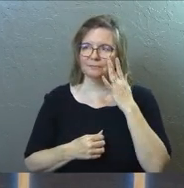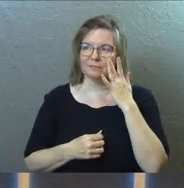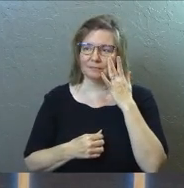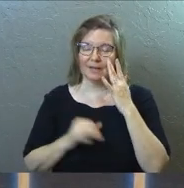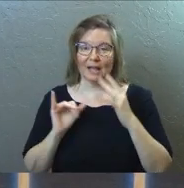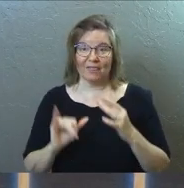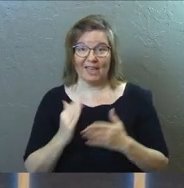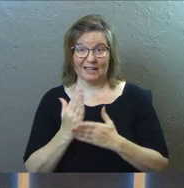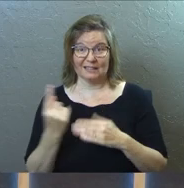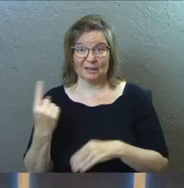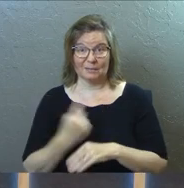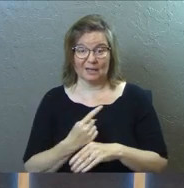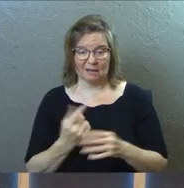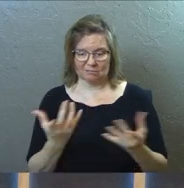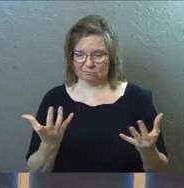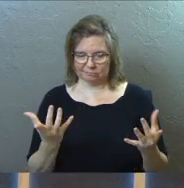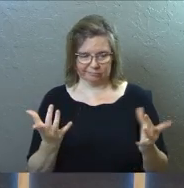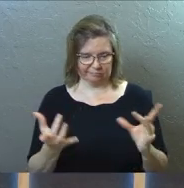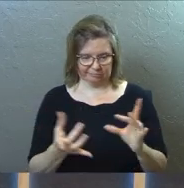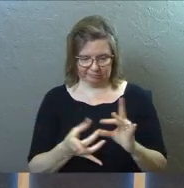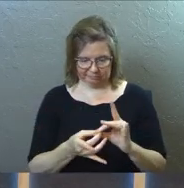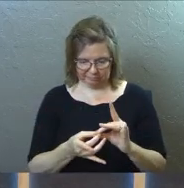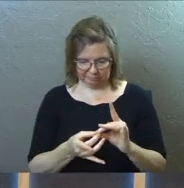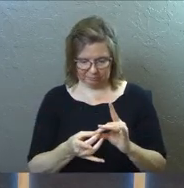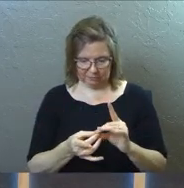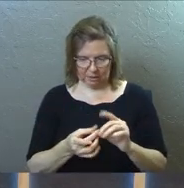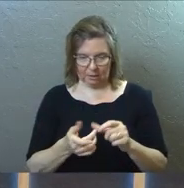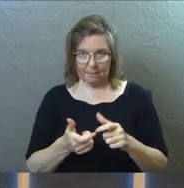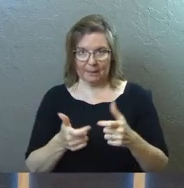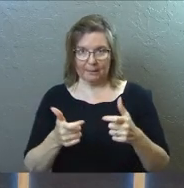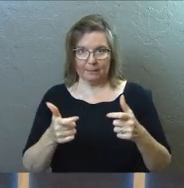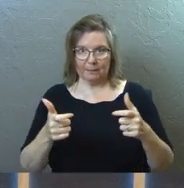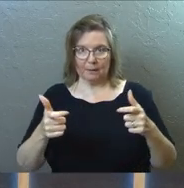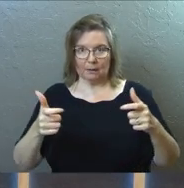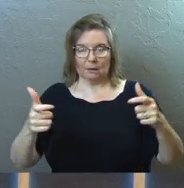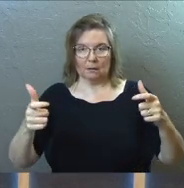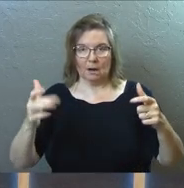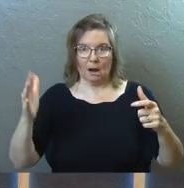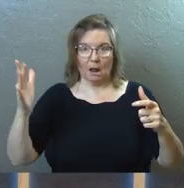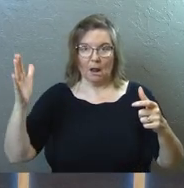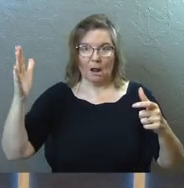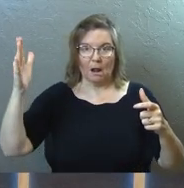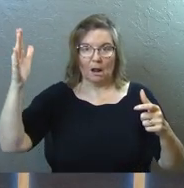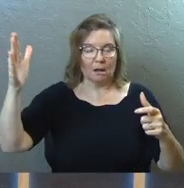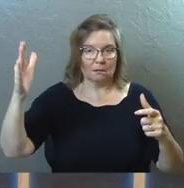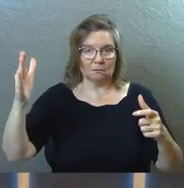And that someday is going to become bigger. And when it becomes bigger,